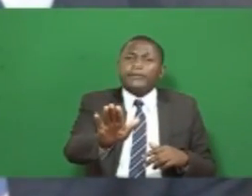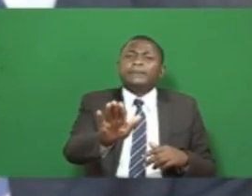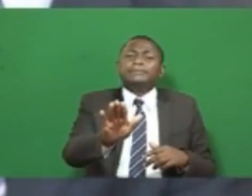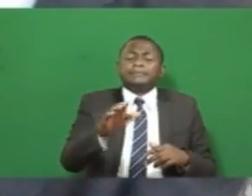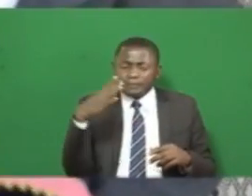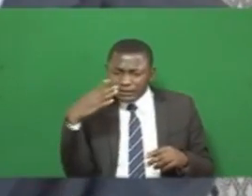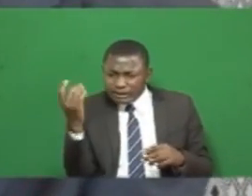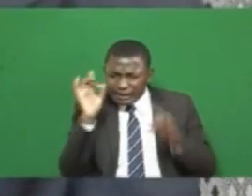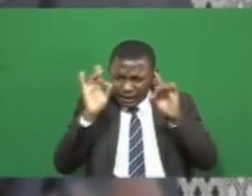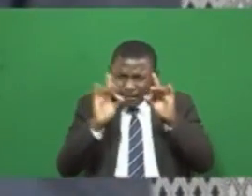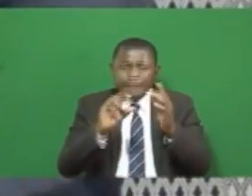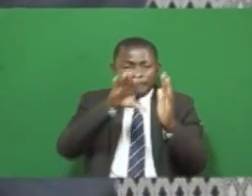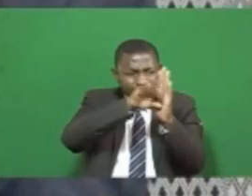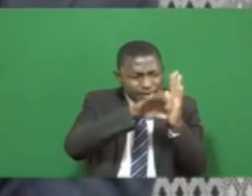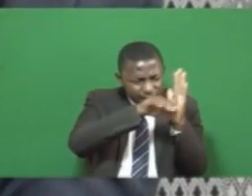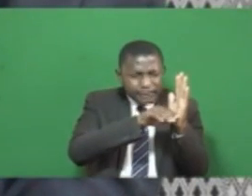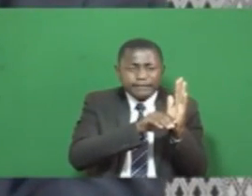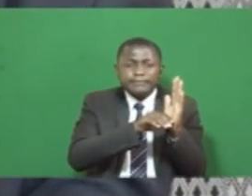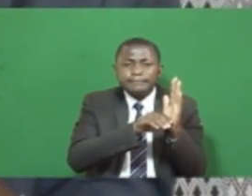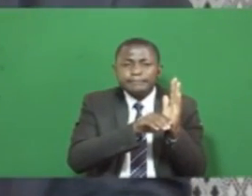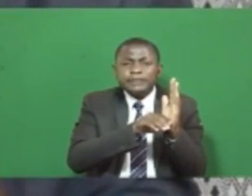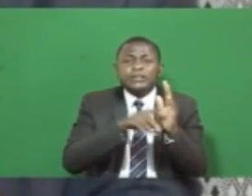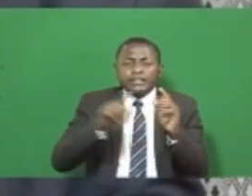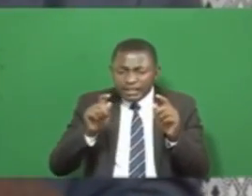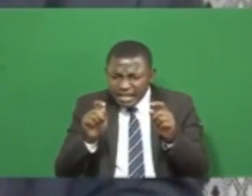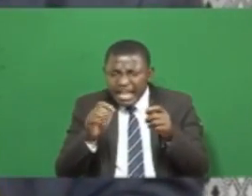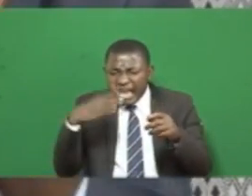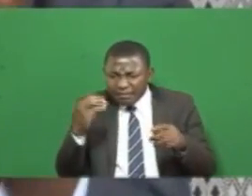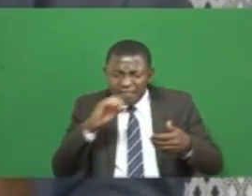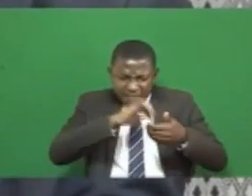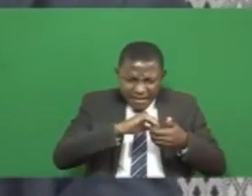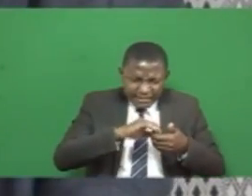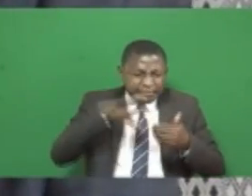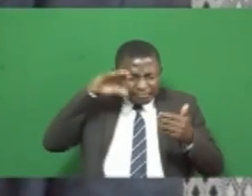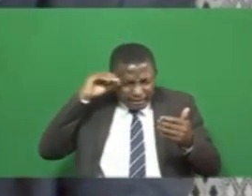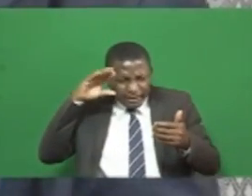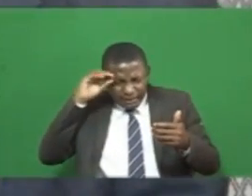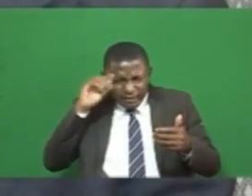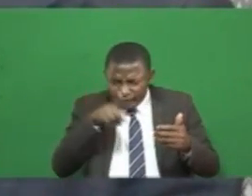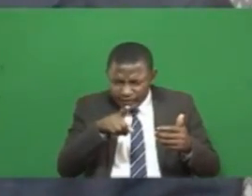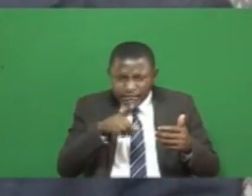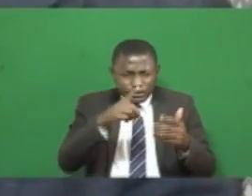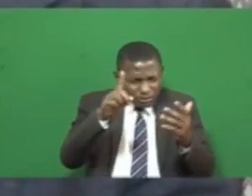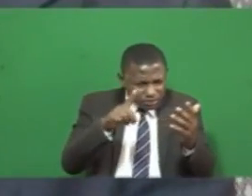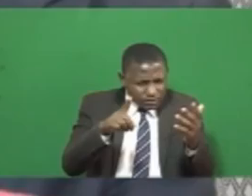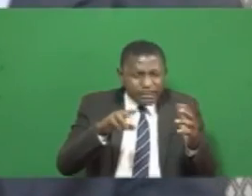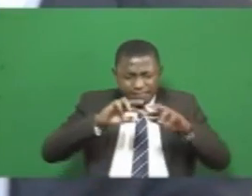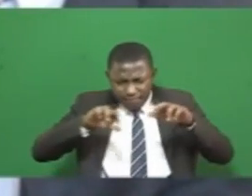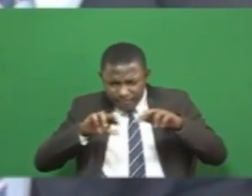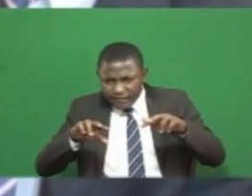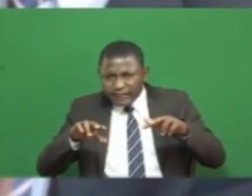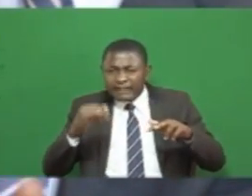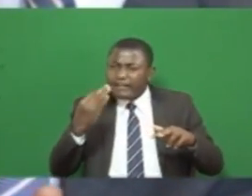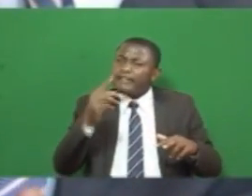unanyorawo una vene kone mumwe kuti varume vangu ari pa TV ne pa radio vangu achidzidzisa kudai iwo